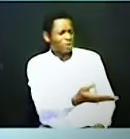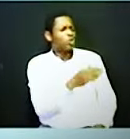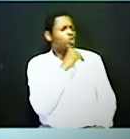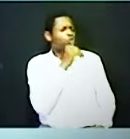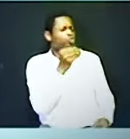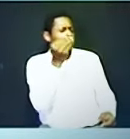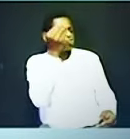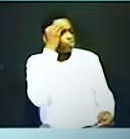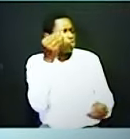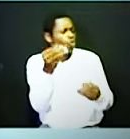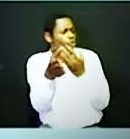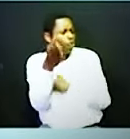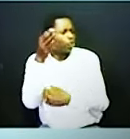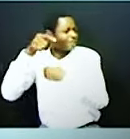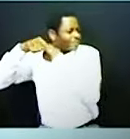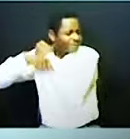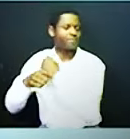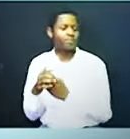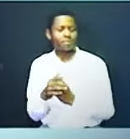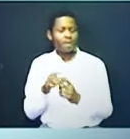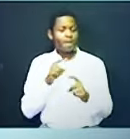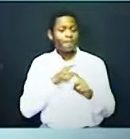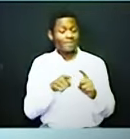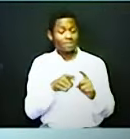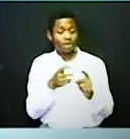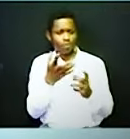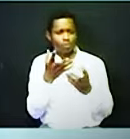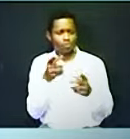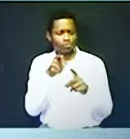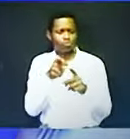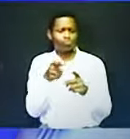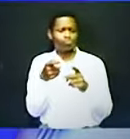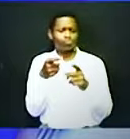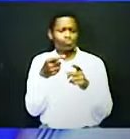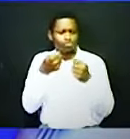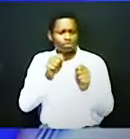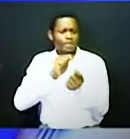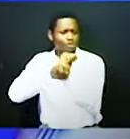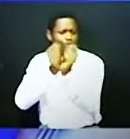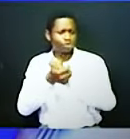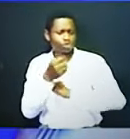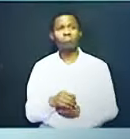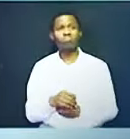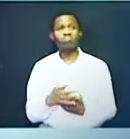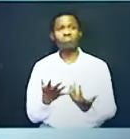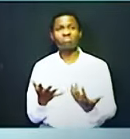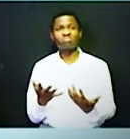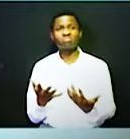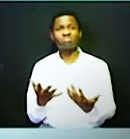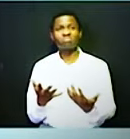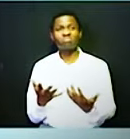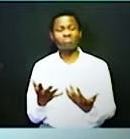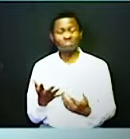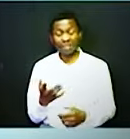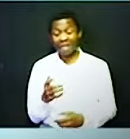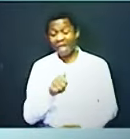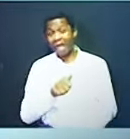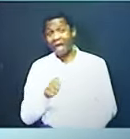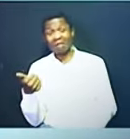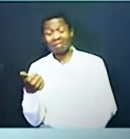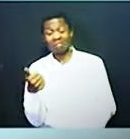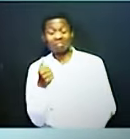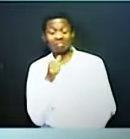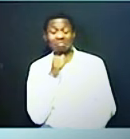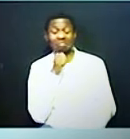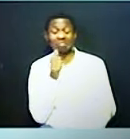wanted to reposition her to follow hard after him. Others do not go